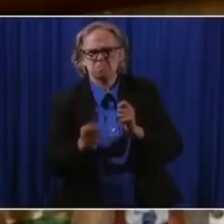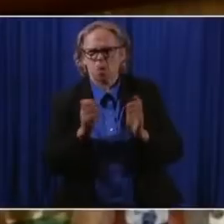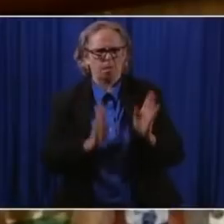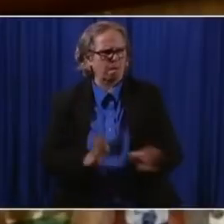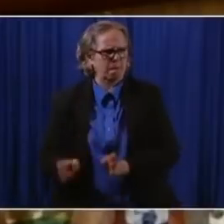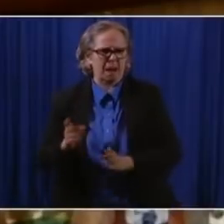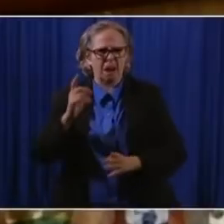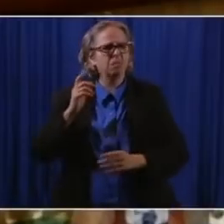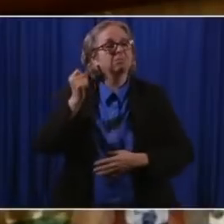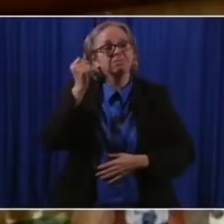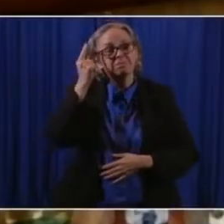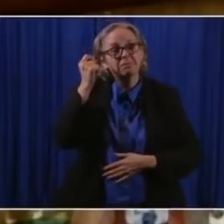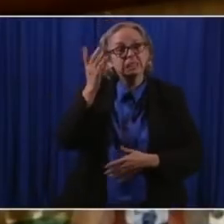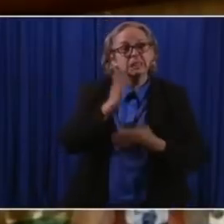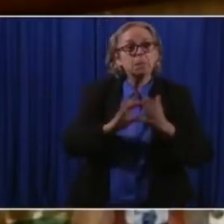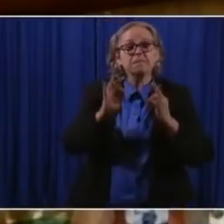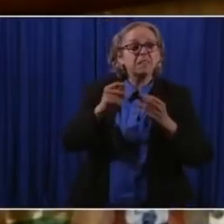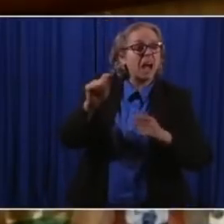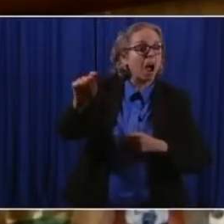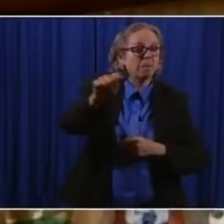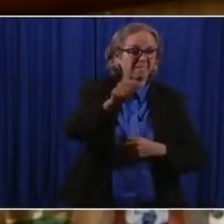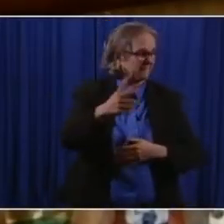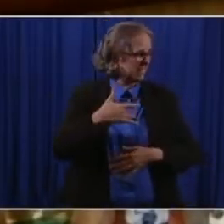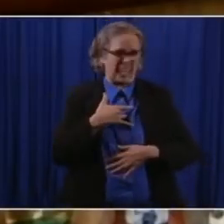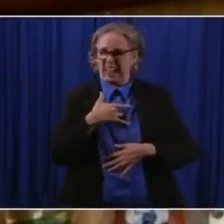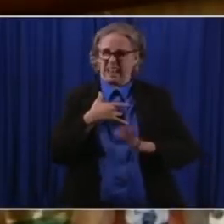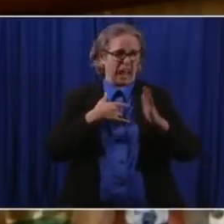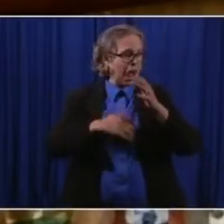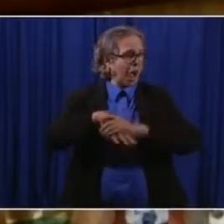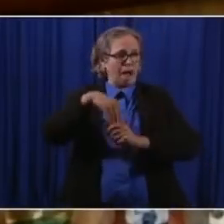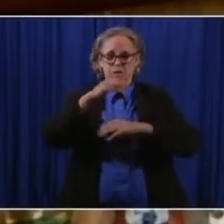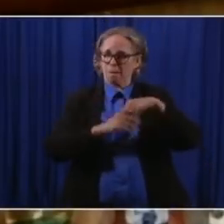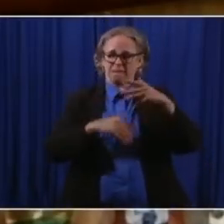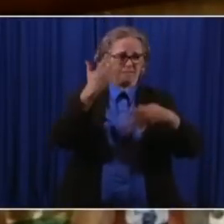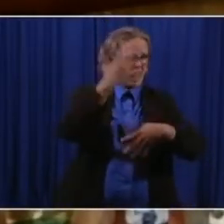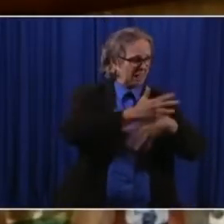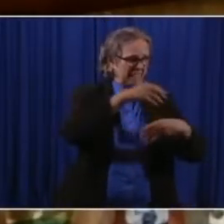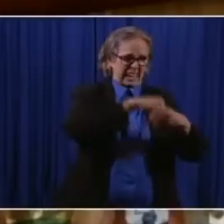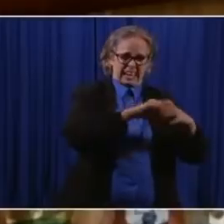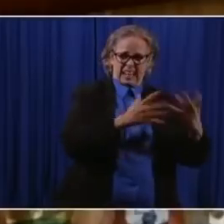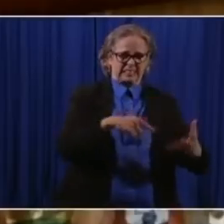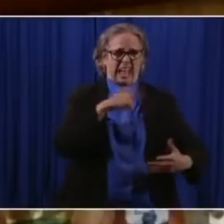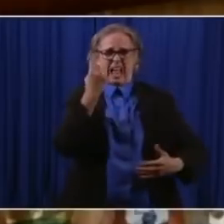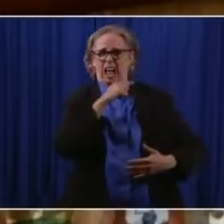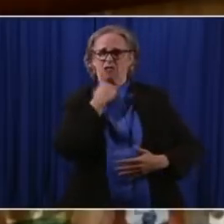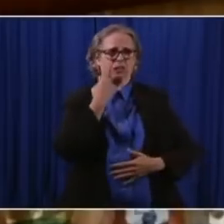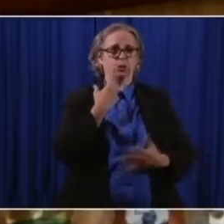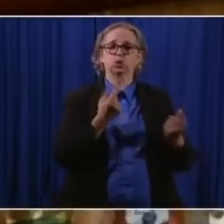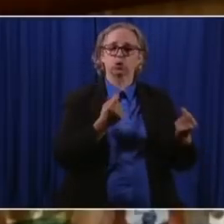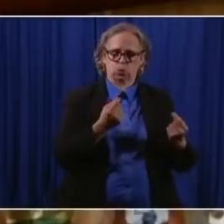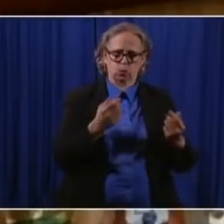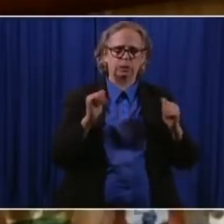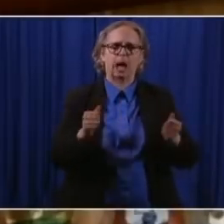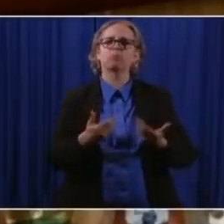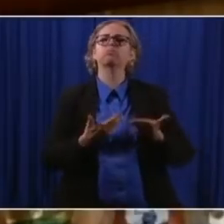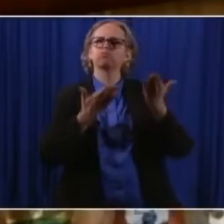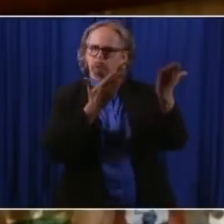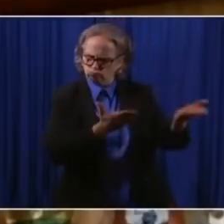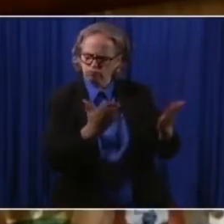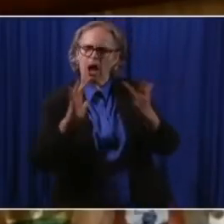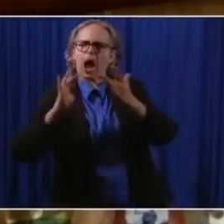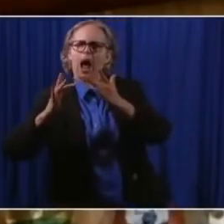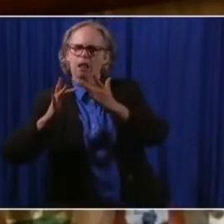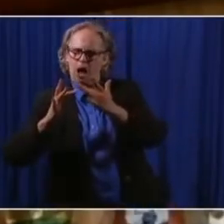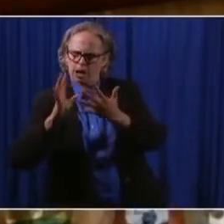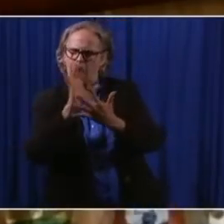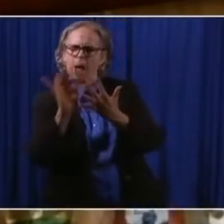returning or have a higher risk, or someone in their family has a higher risk, a virtual option. Our Ohio Valley